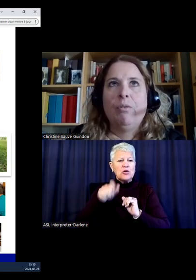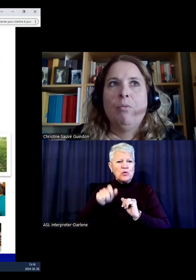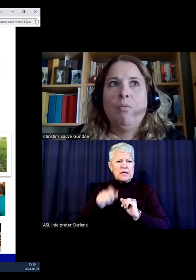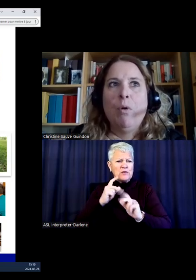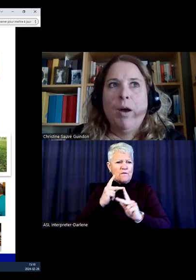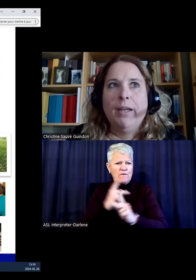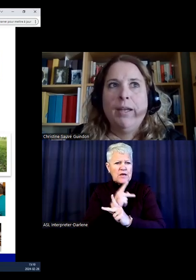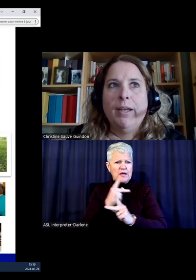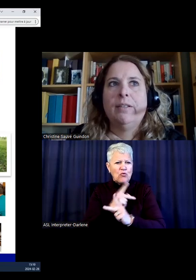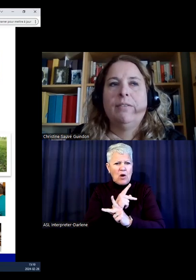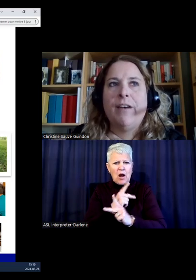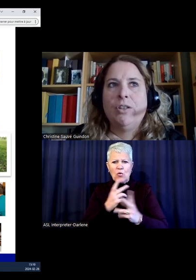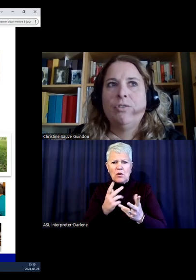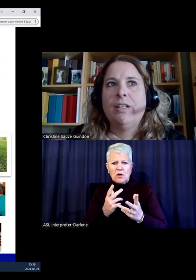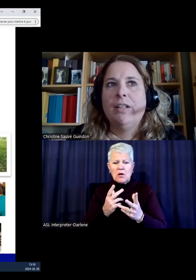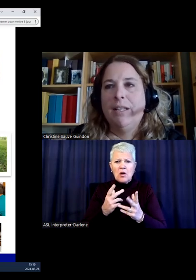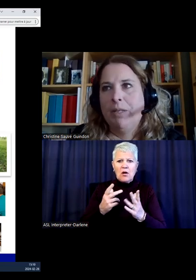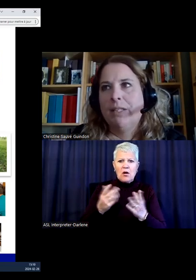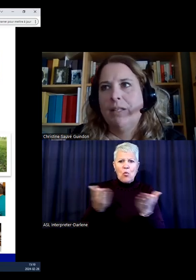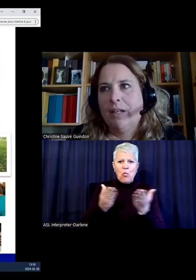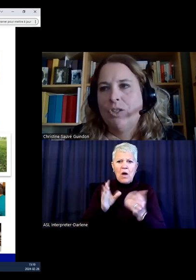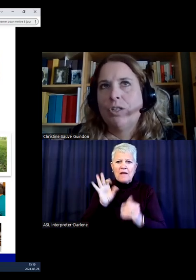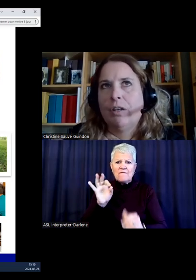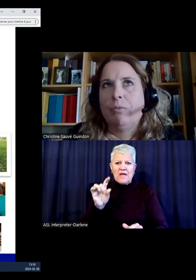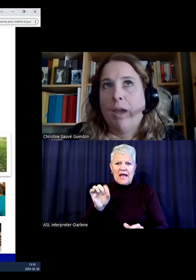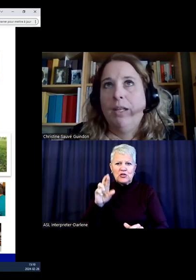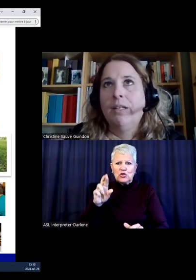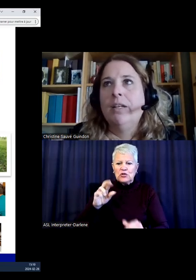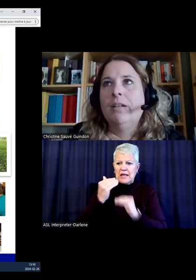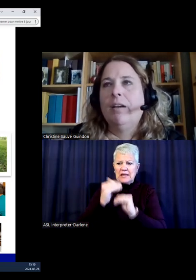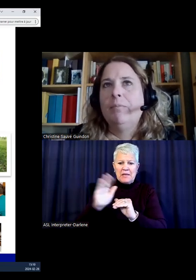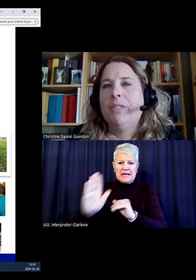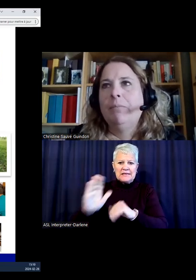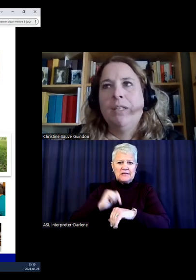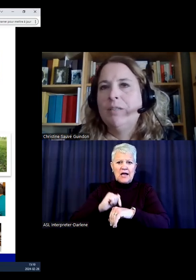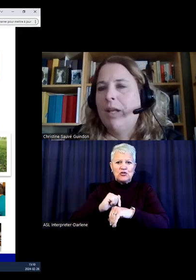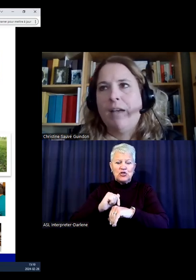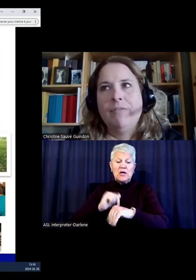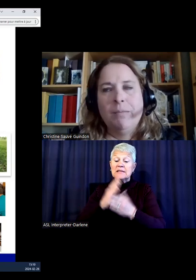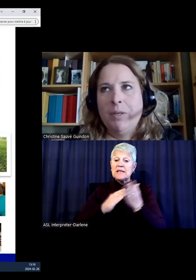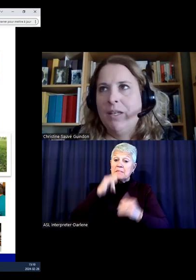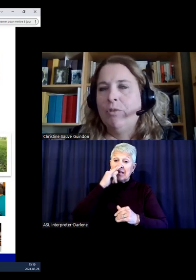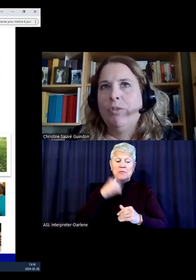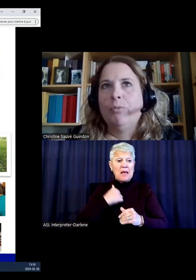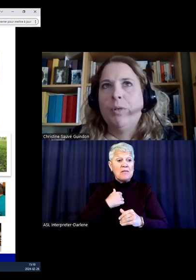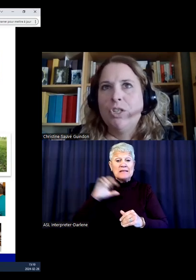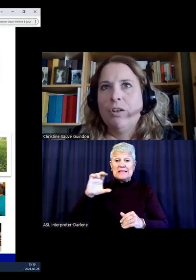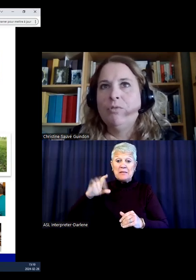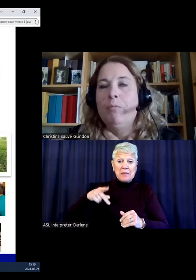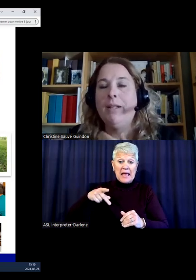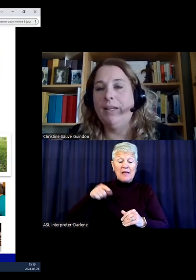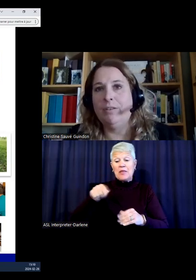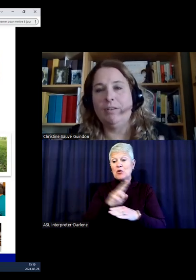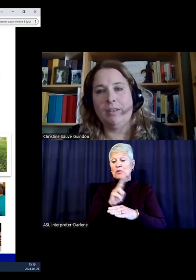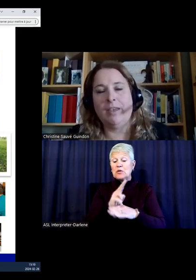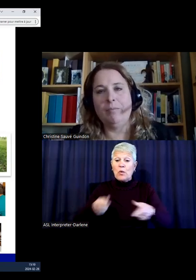out what factors limit touch, right? Some kids might have CP and they're in their wheelchairs.